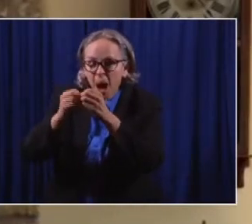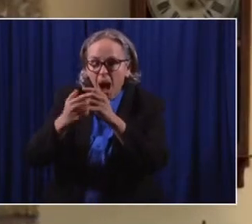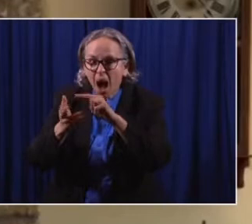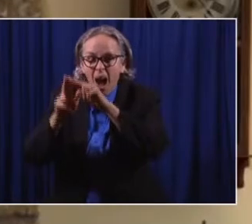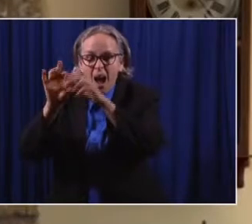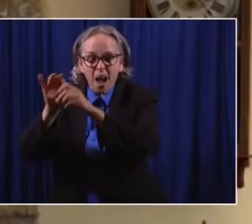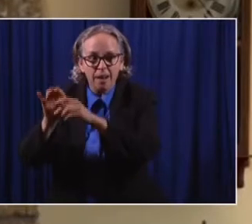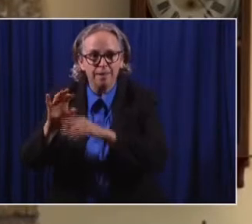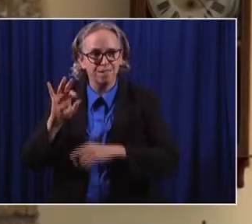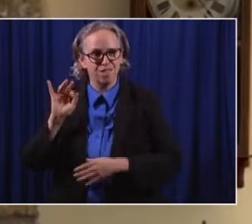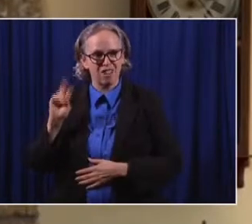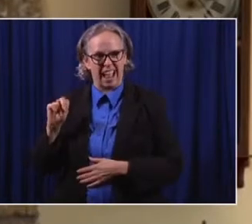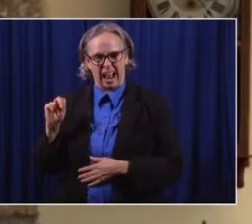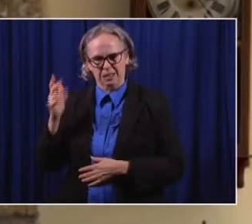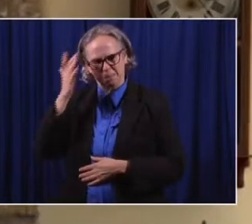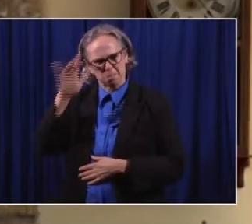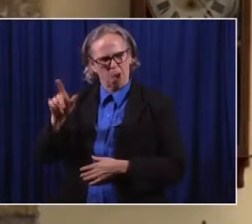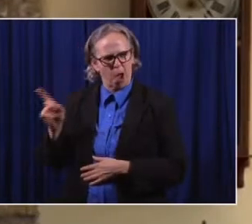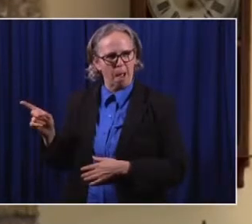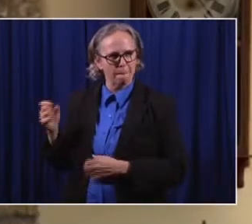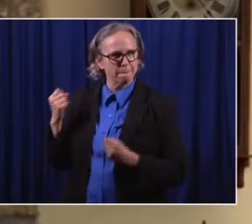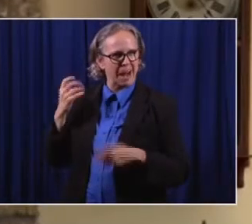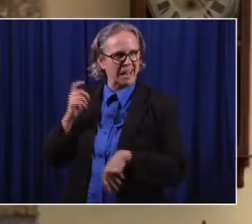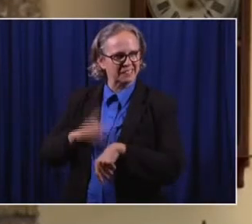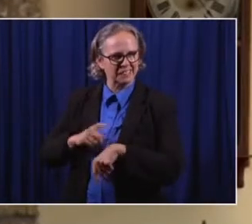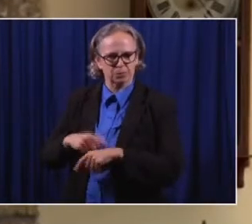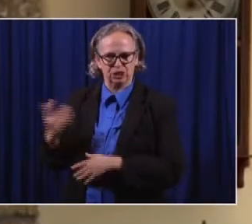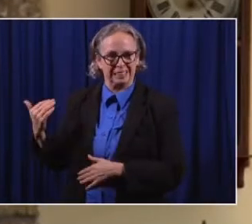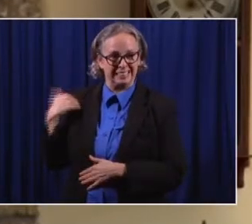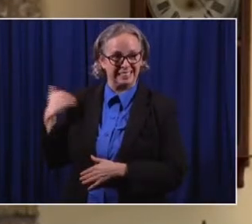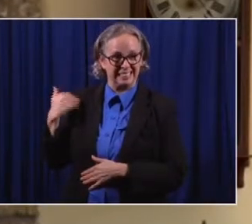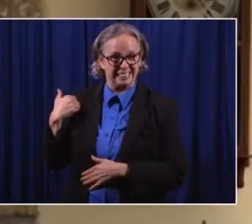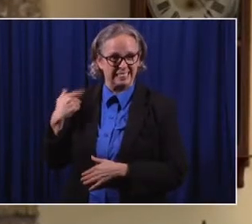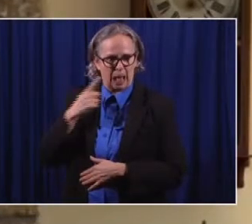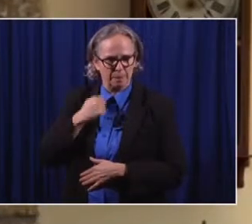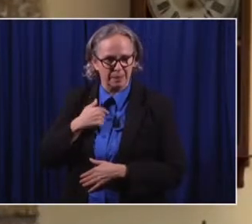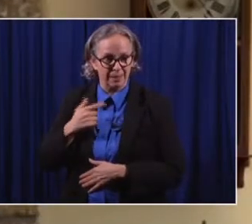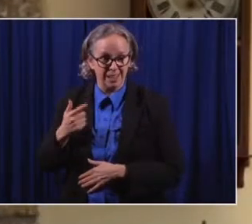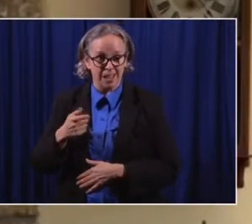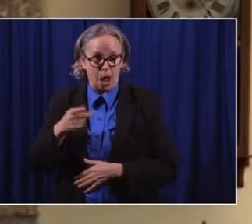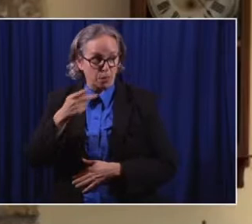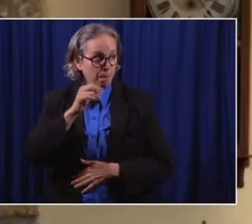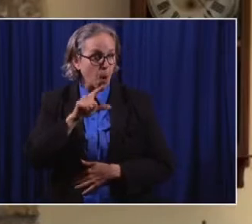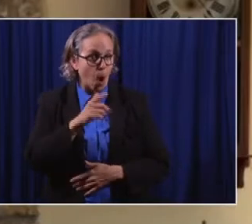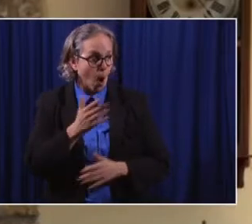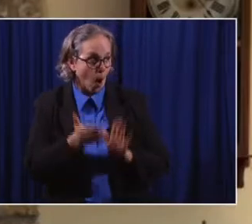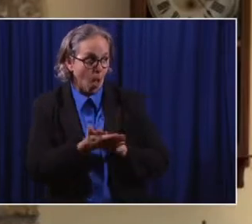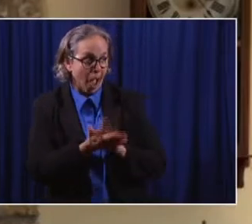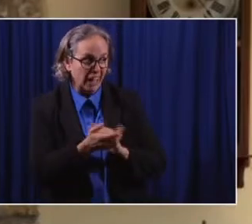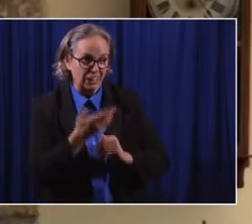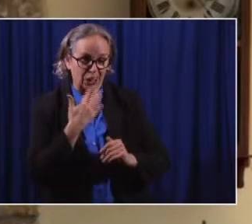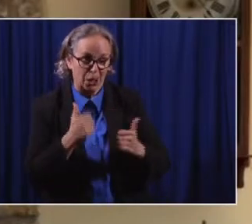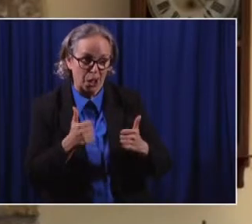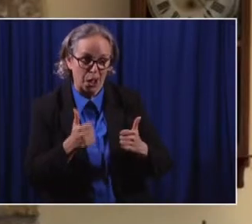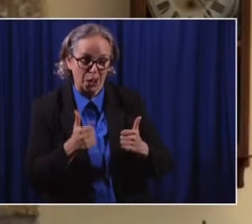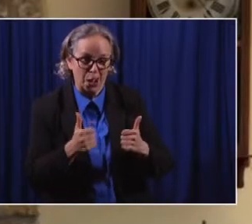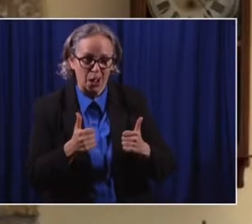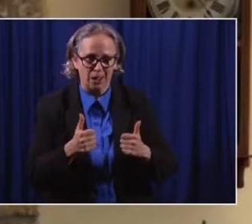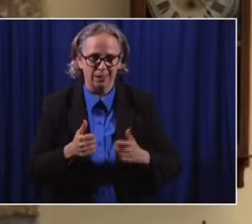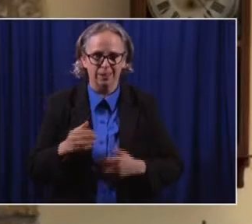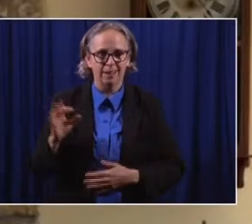times when, something good would happen or the polls would be up and someone would say something, and she would always say, well,